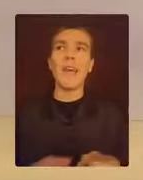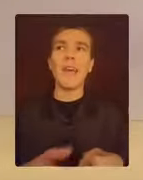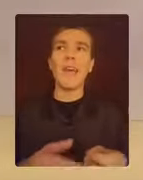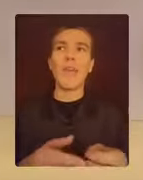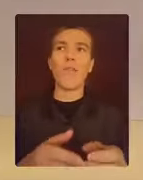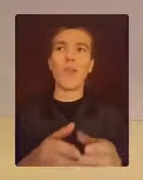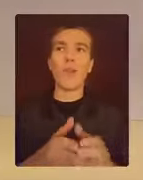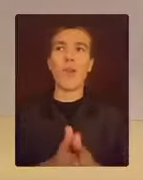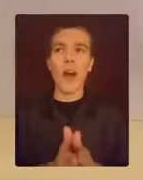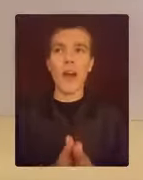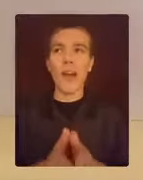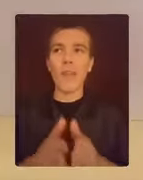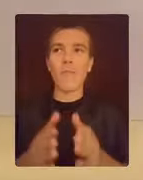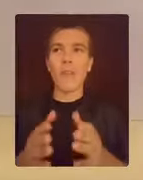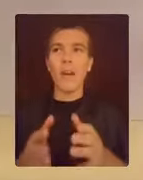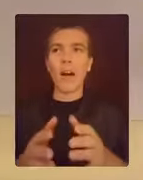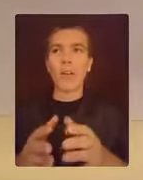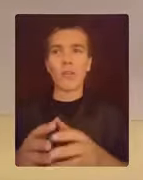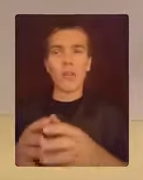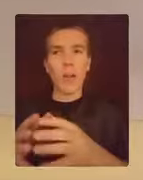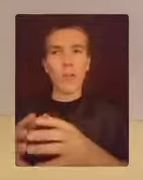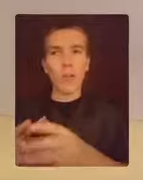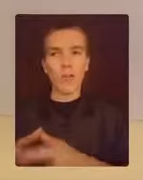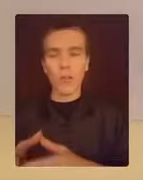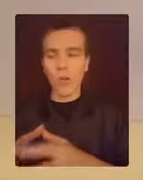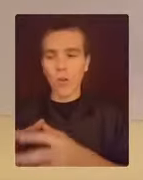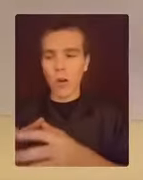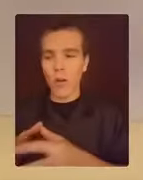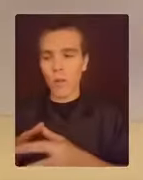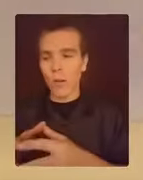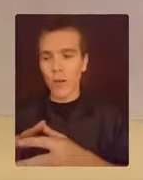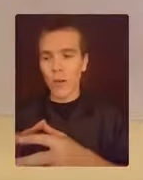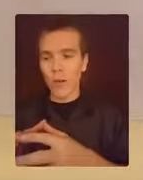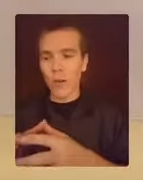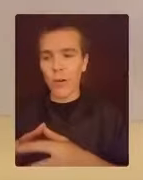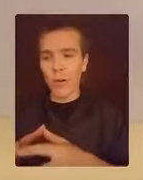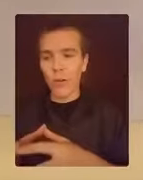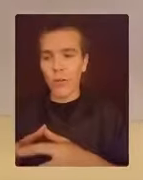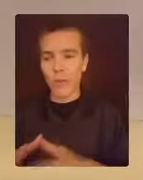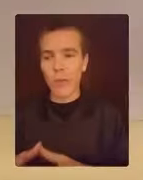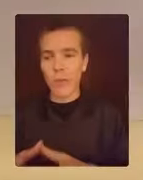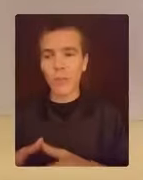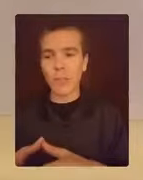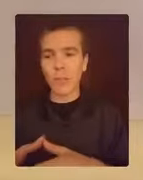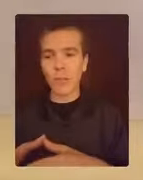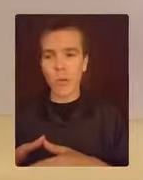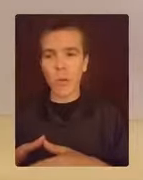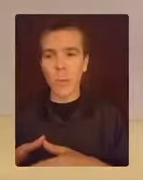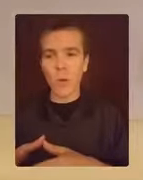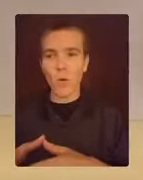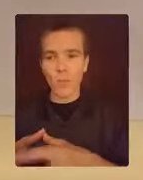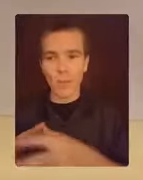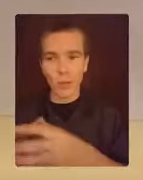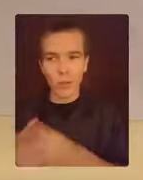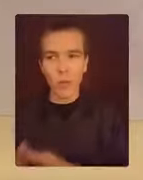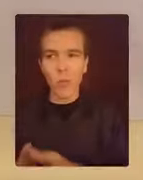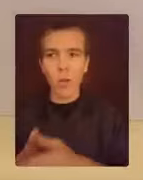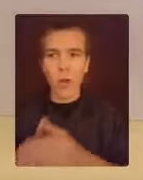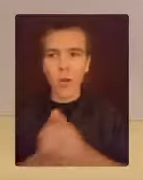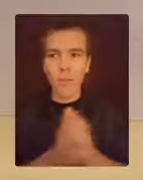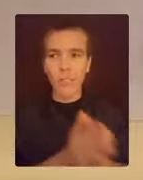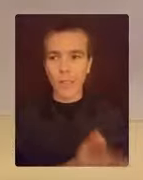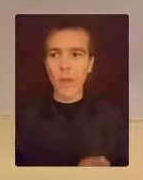and then if you do not have astronomical control over your dreams, your dream will take